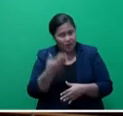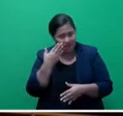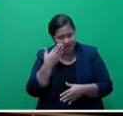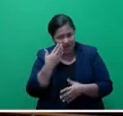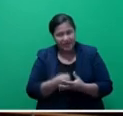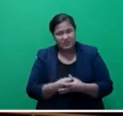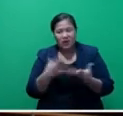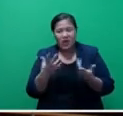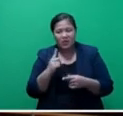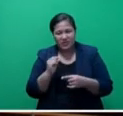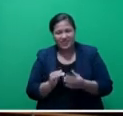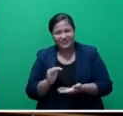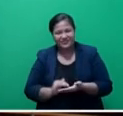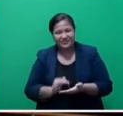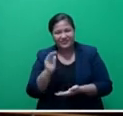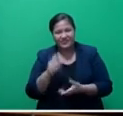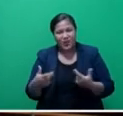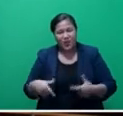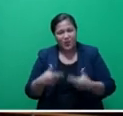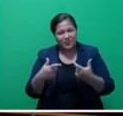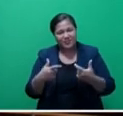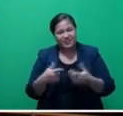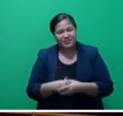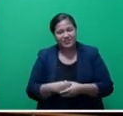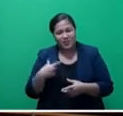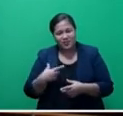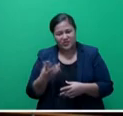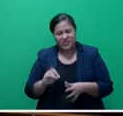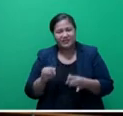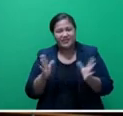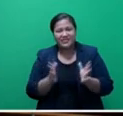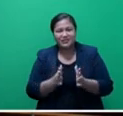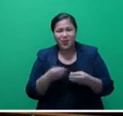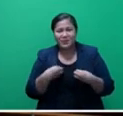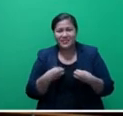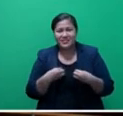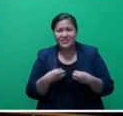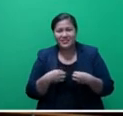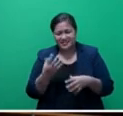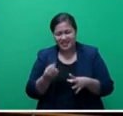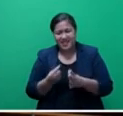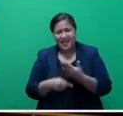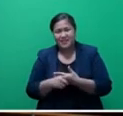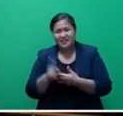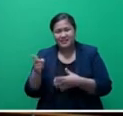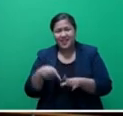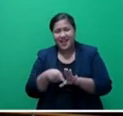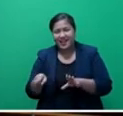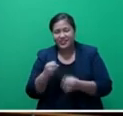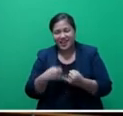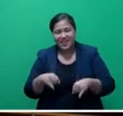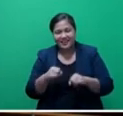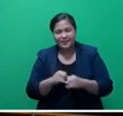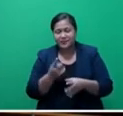through increased competition, and obviously we've got emergence of small business enterprise being developed in the outer islands, etc. And lastly,